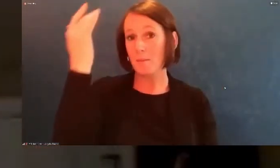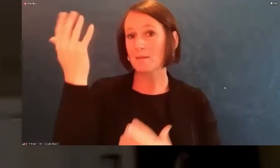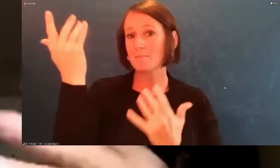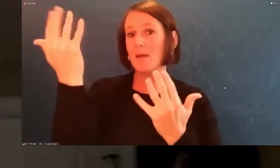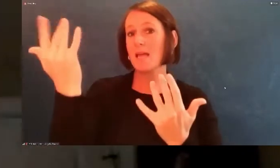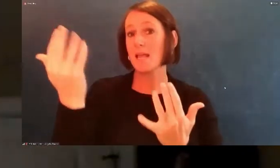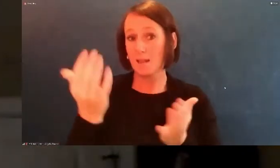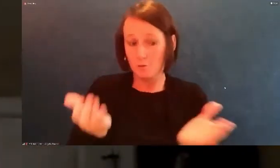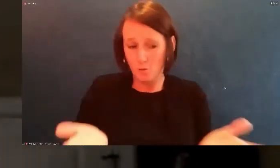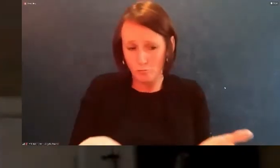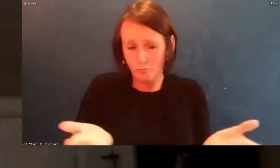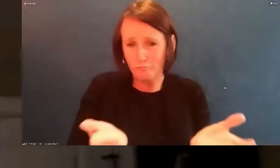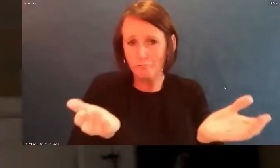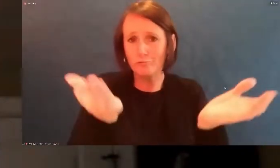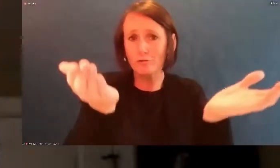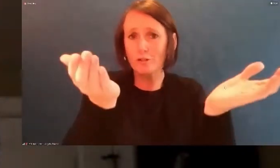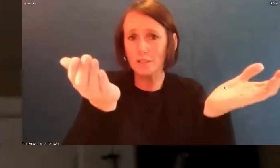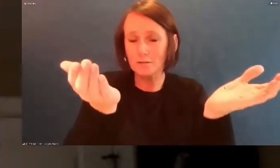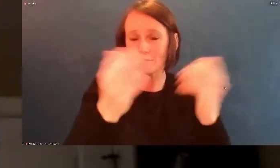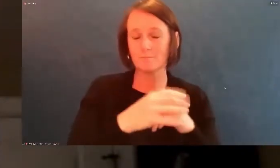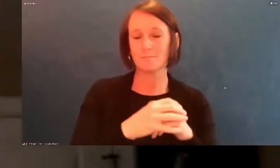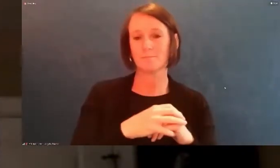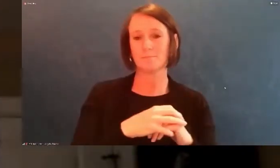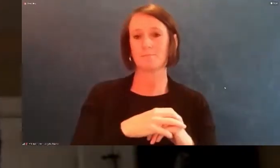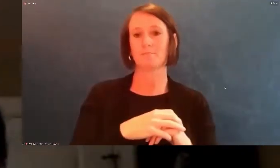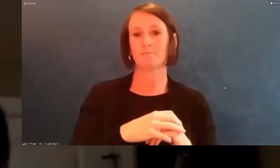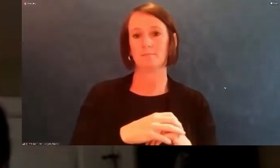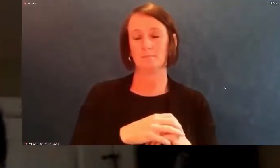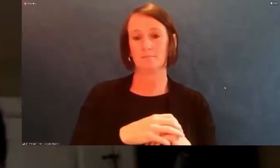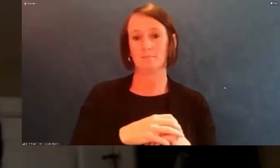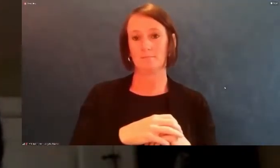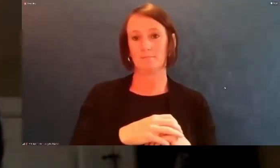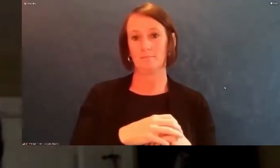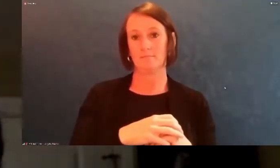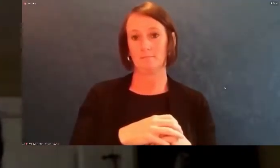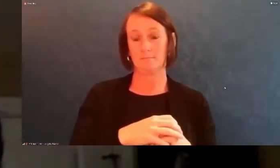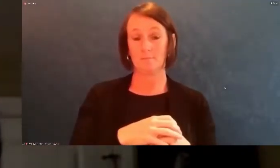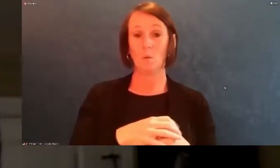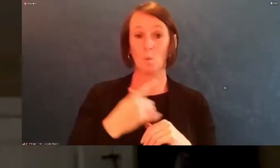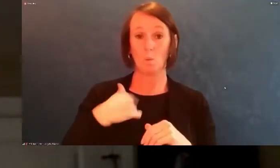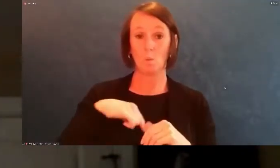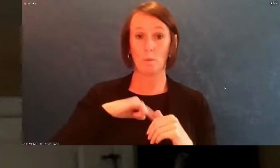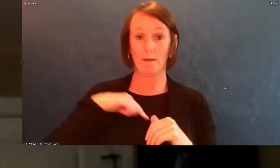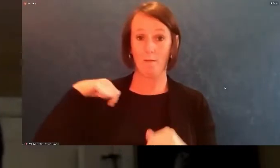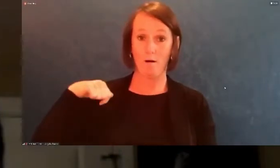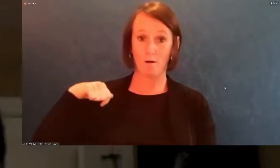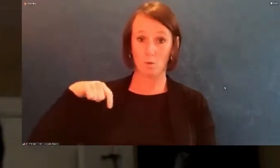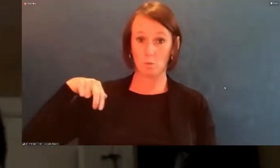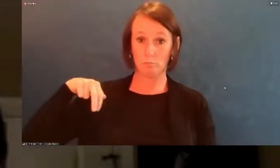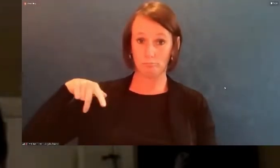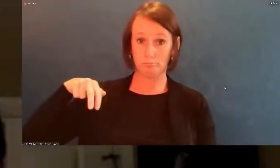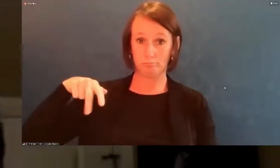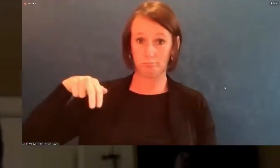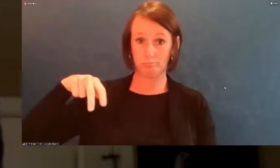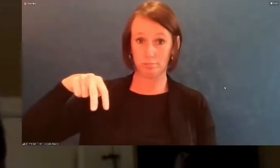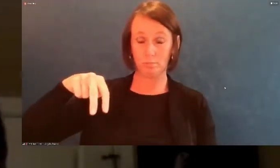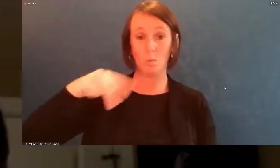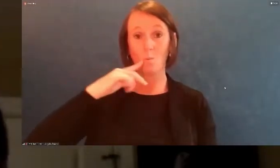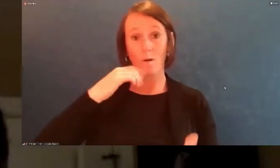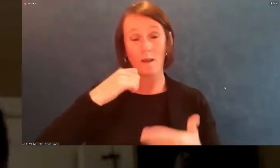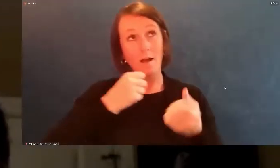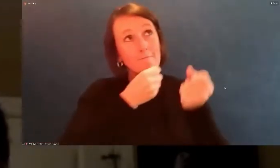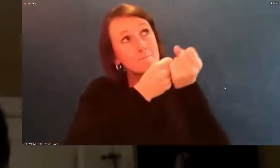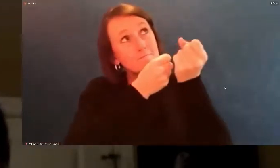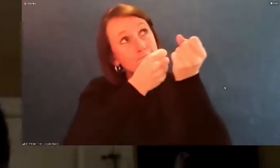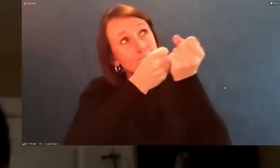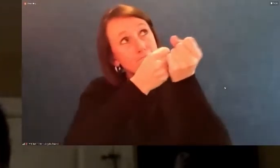them on. And so it's our job as the 2-legged people to go out there and help the little baby Northern Lights